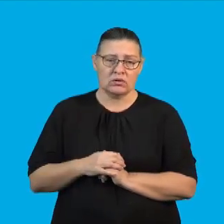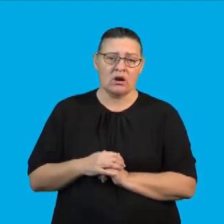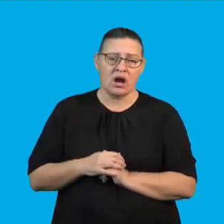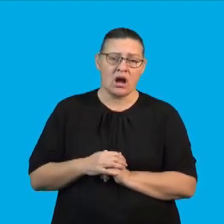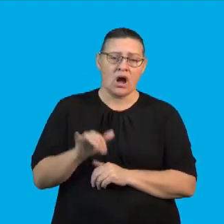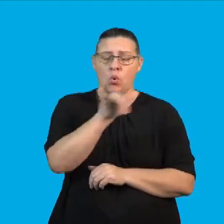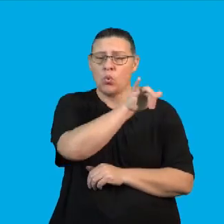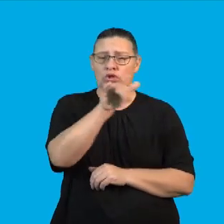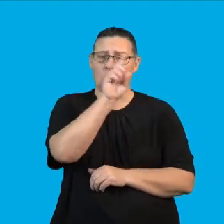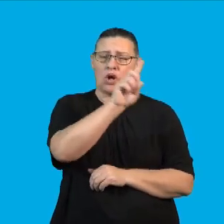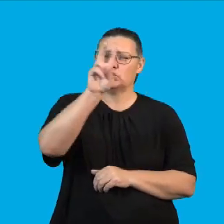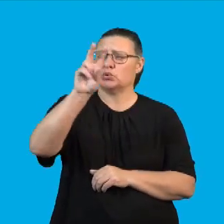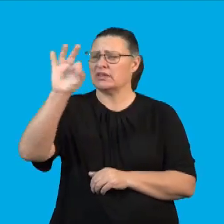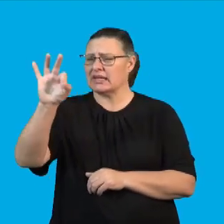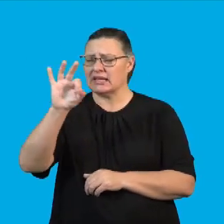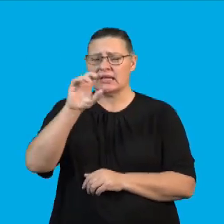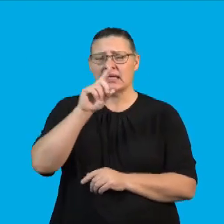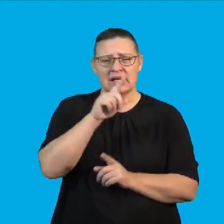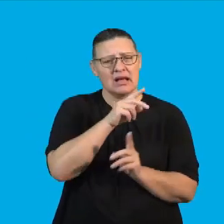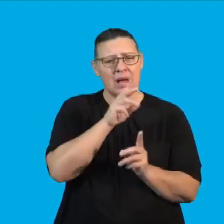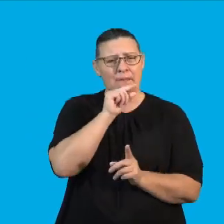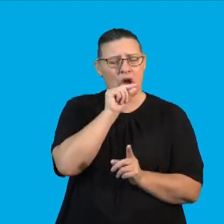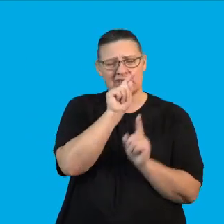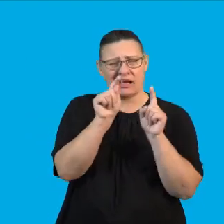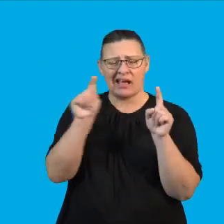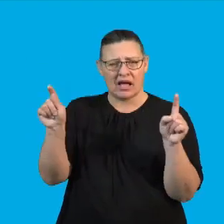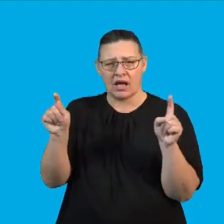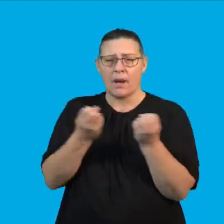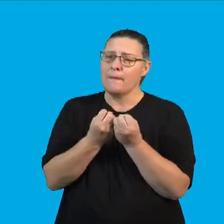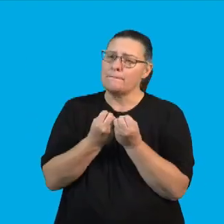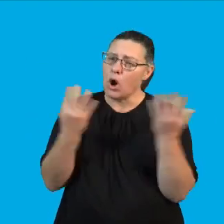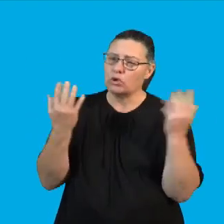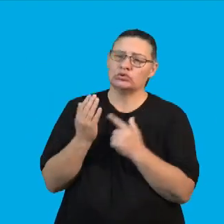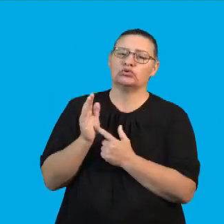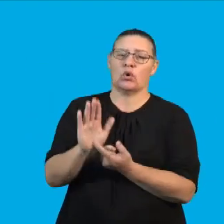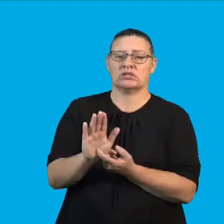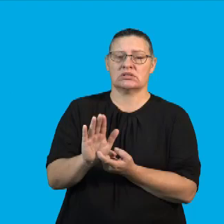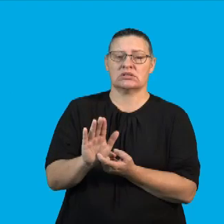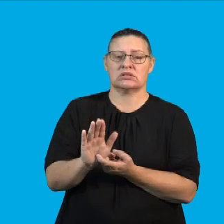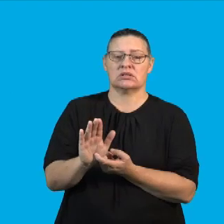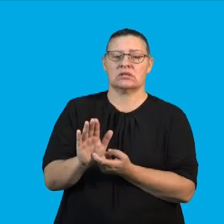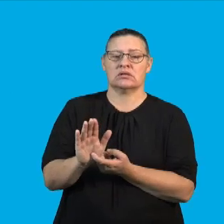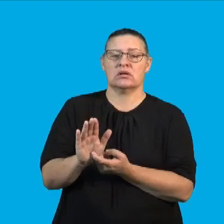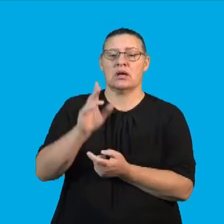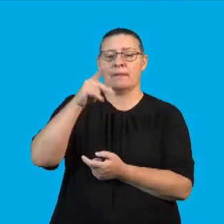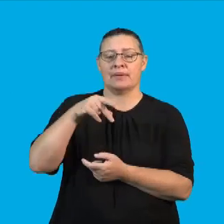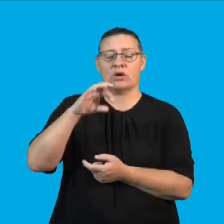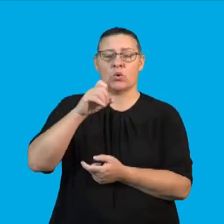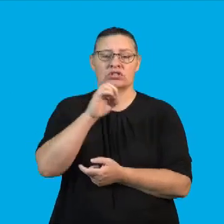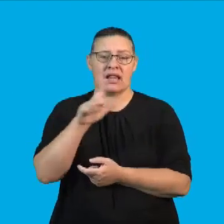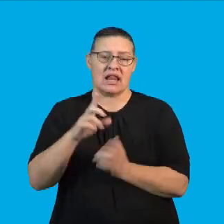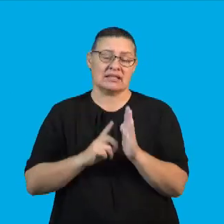222. Which one of the following bird species, 1, 2, or 3, most probably shows